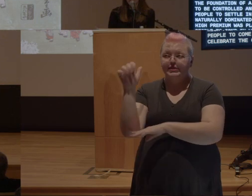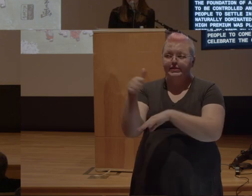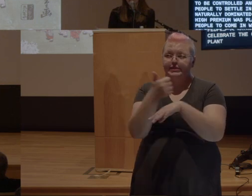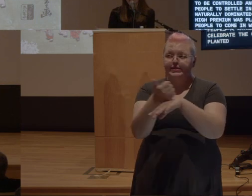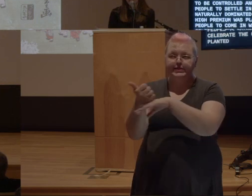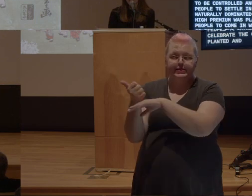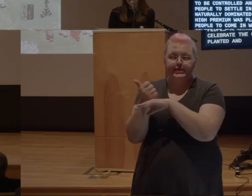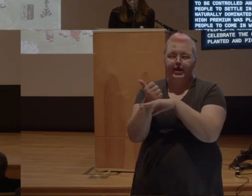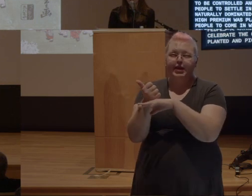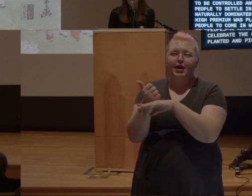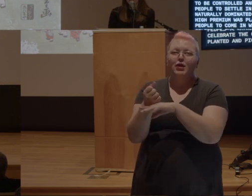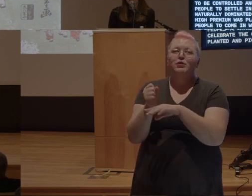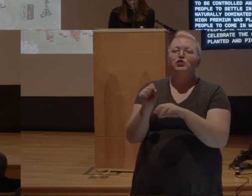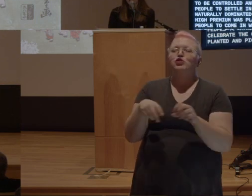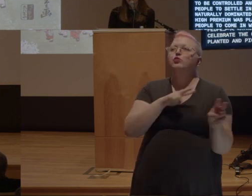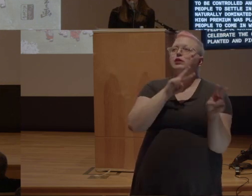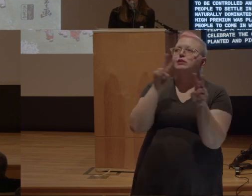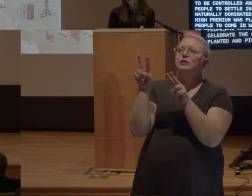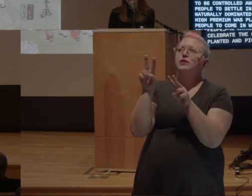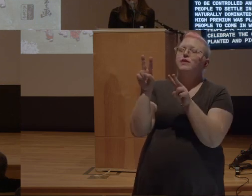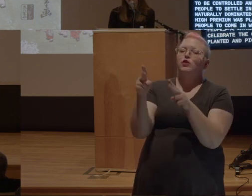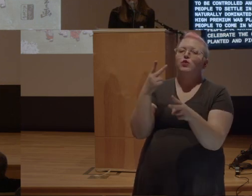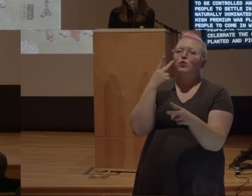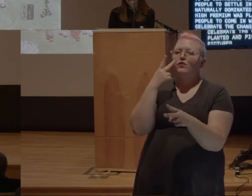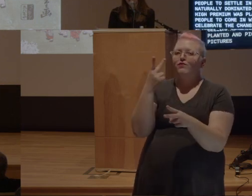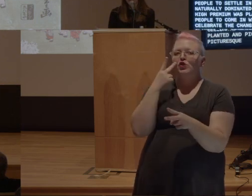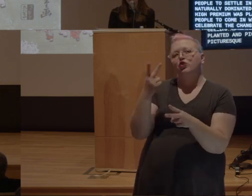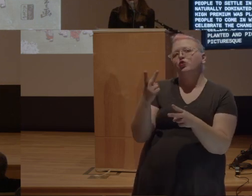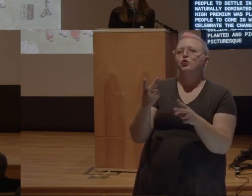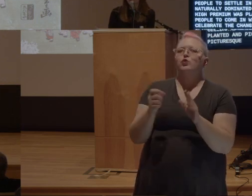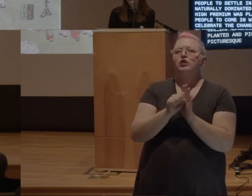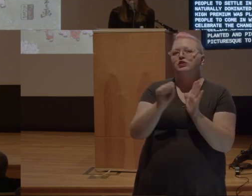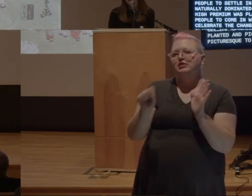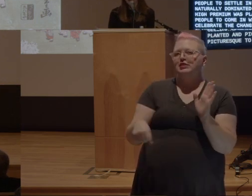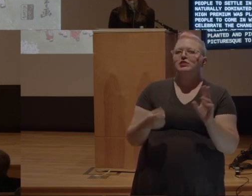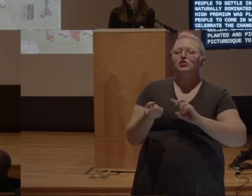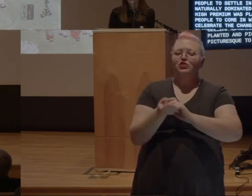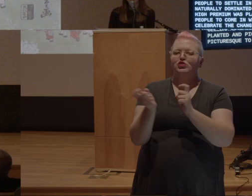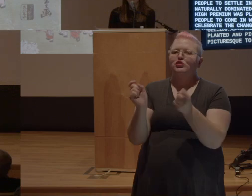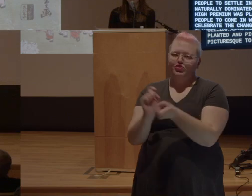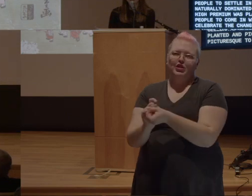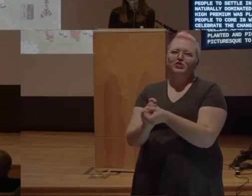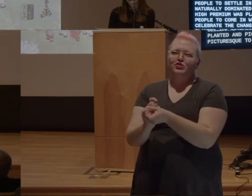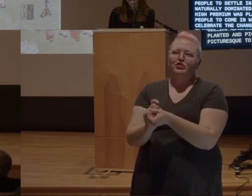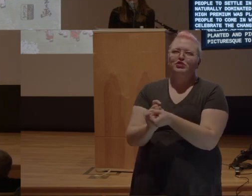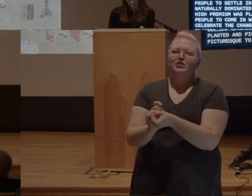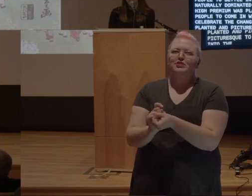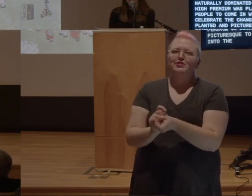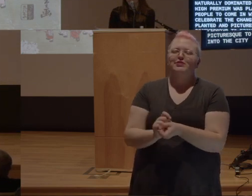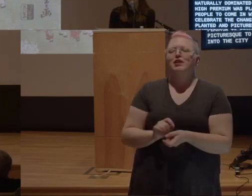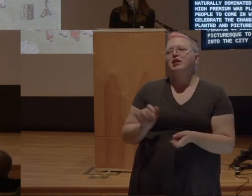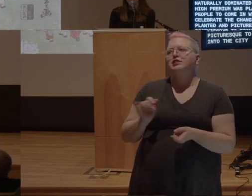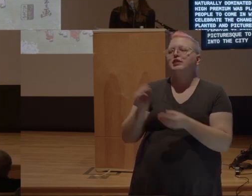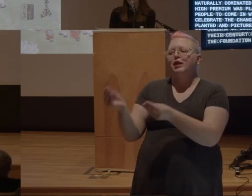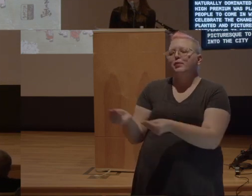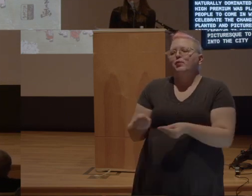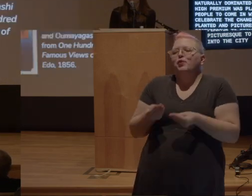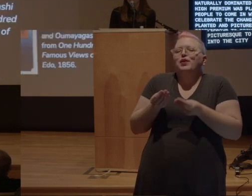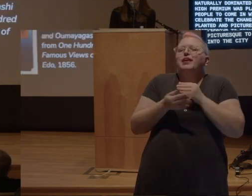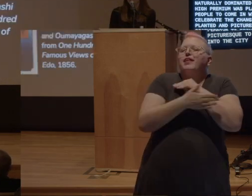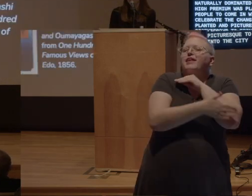and picturesque ponds dug to bring the picturesque, to bring the pleasures of country into the city.